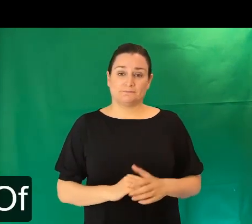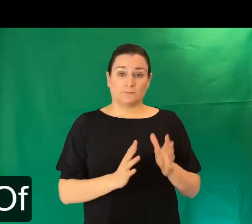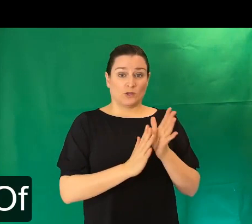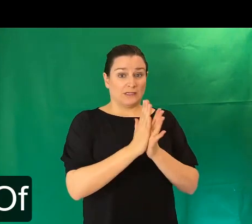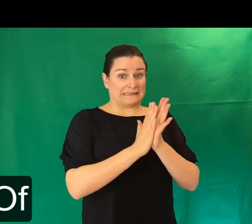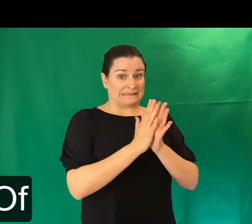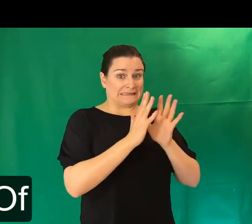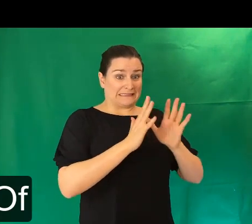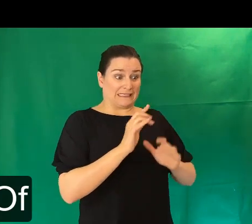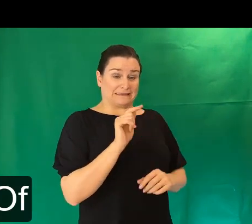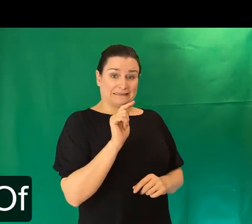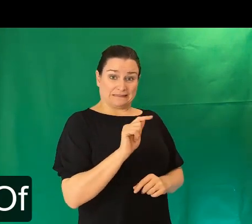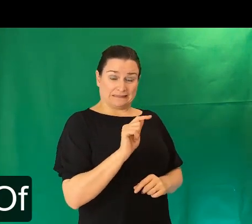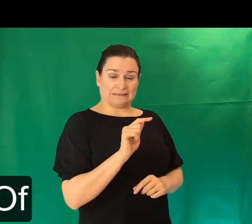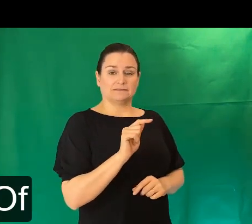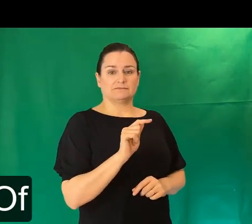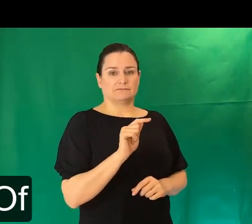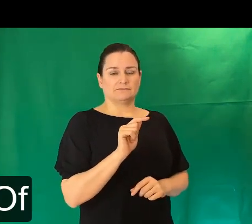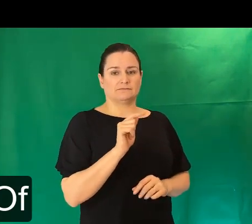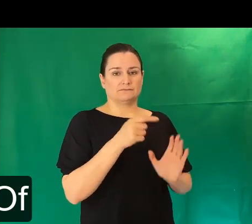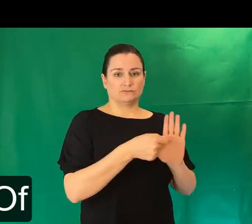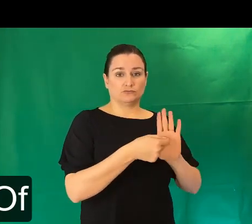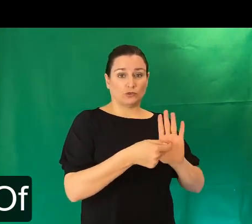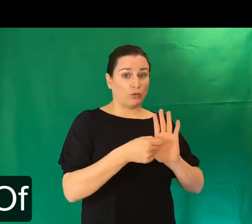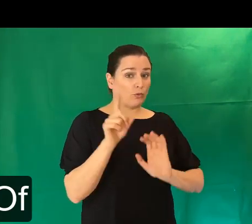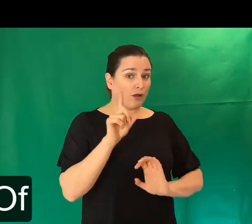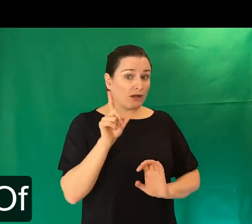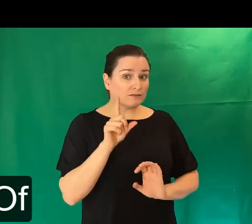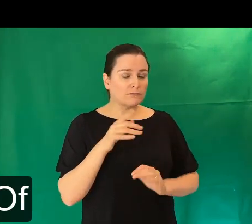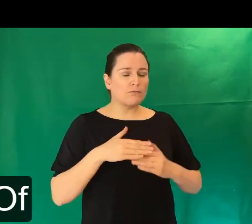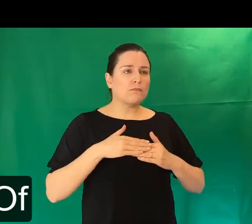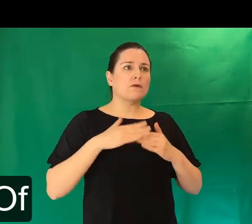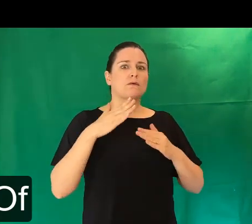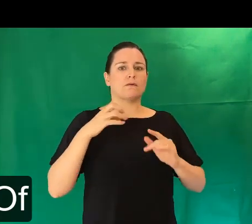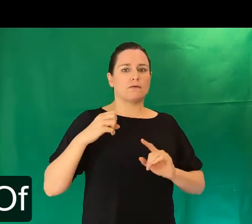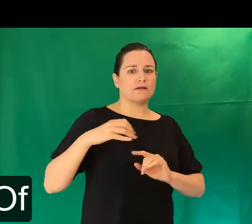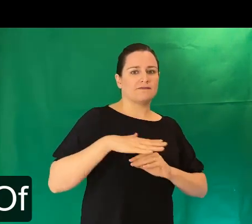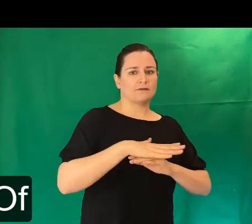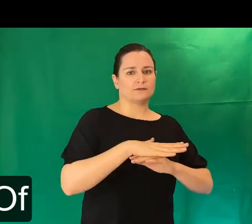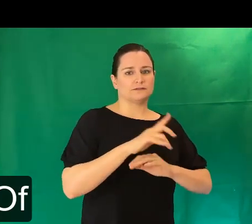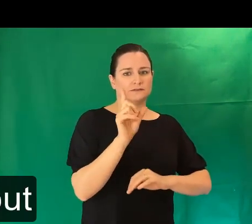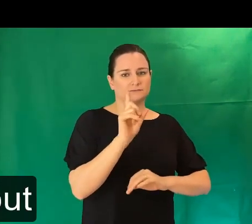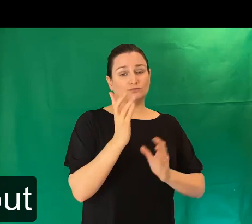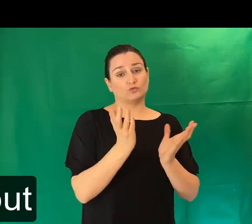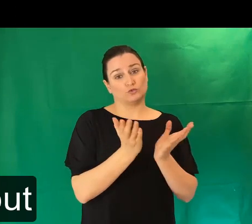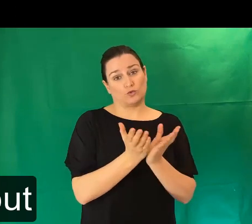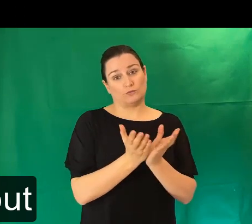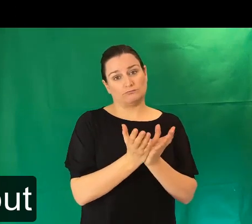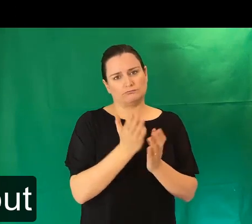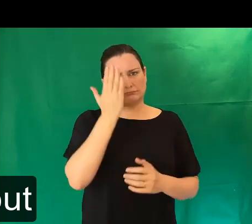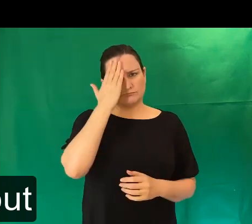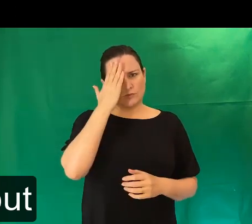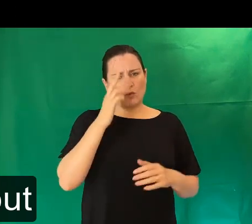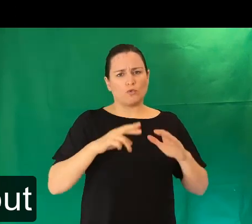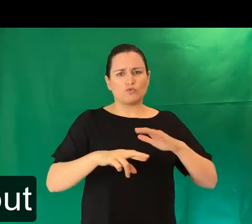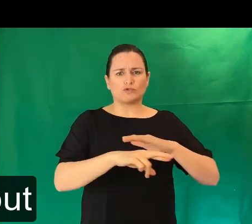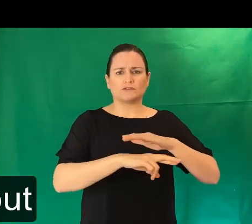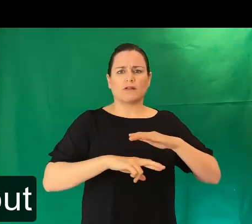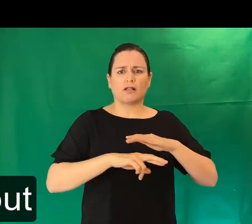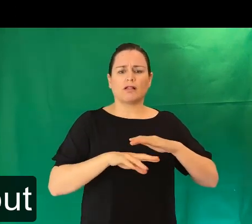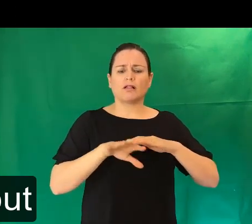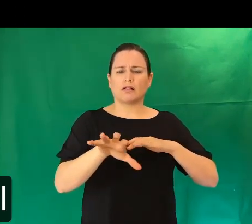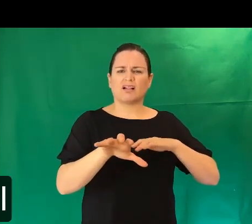that they show a strong effect of school. Of course, we know regional